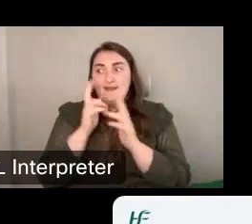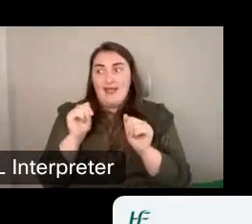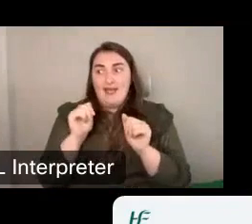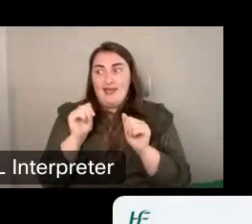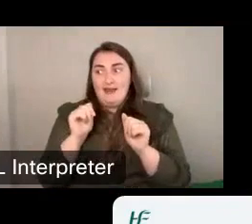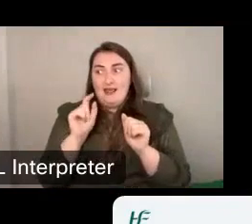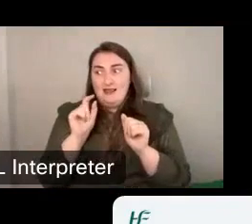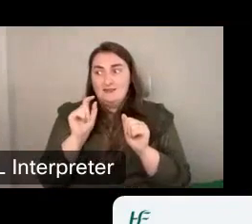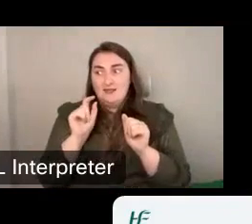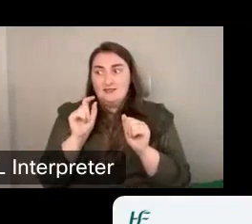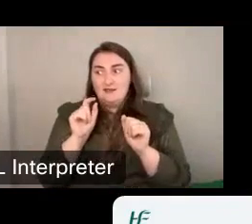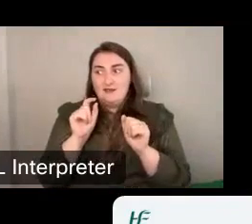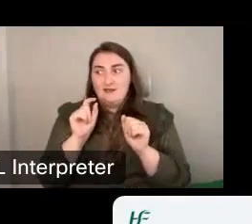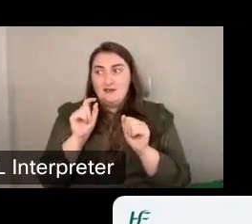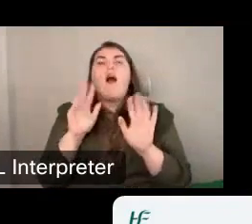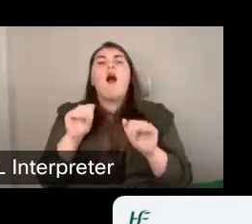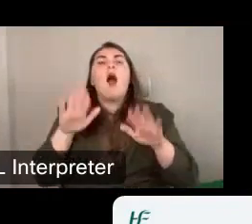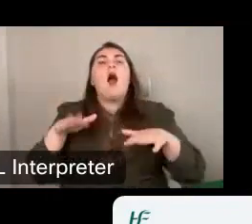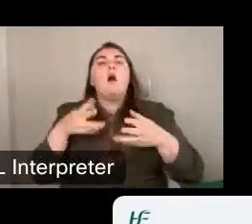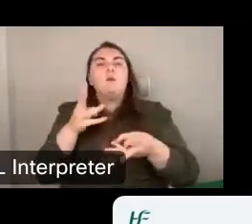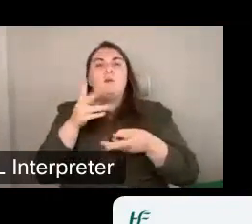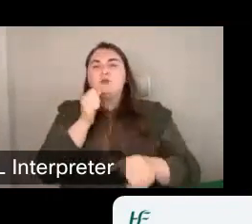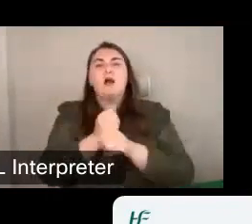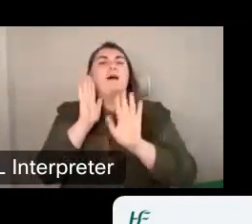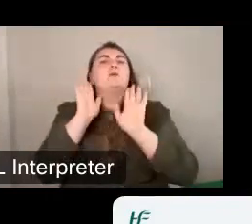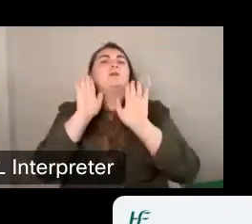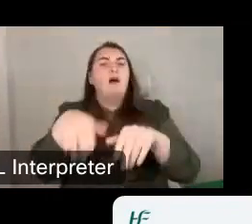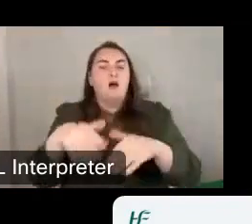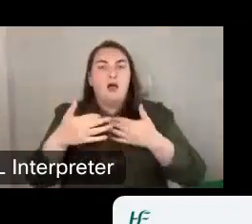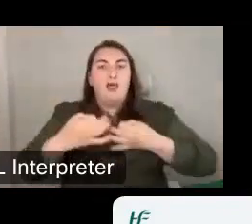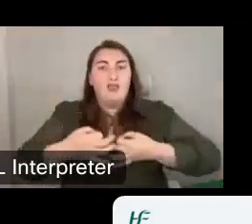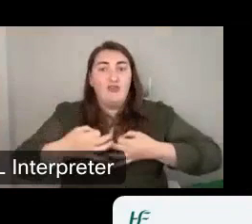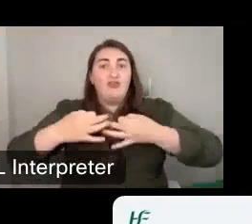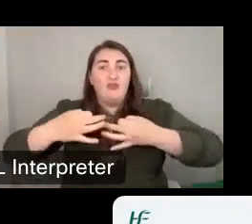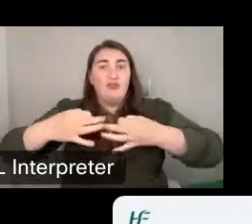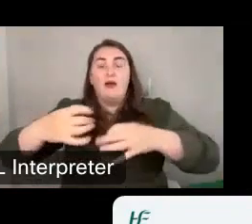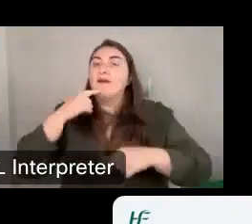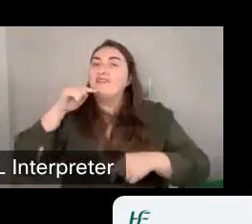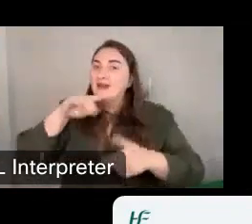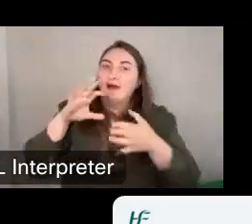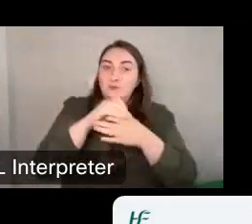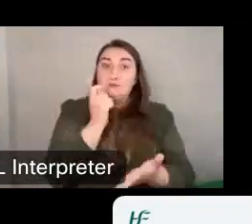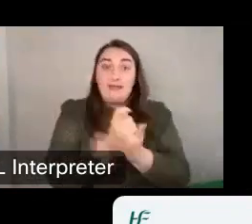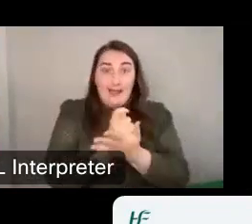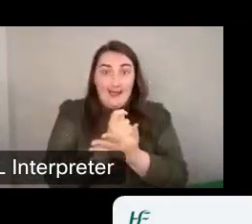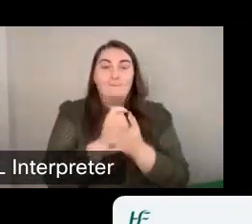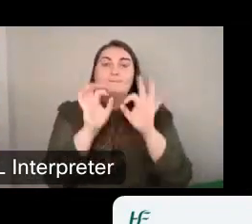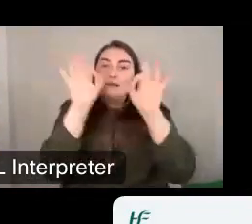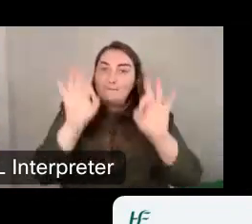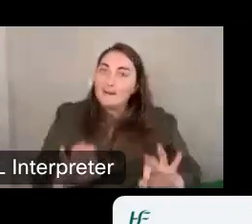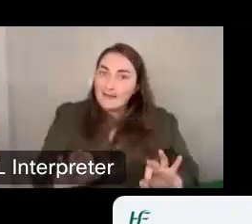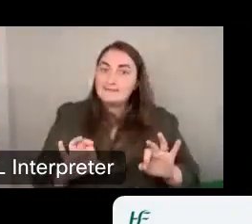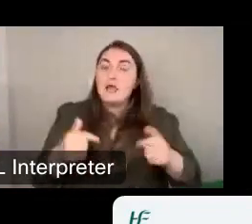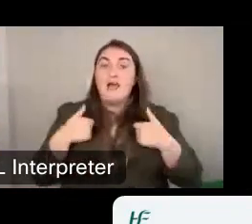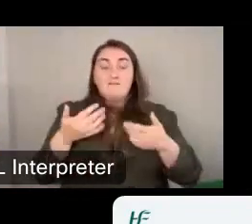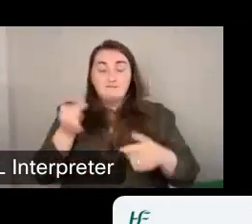to touch, and in a very busy environment, they're not followed up. But this actually puts a time scale around it and a template. And I have